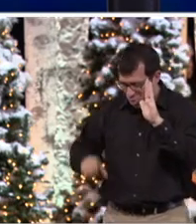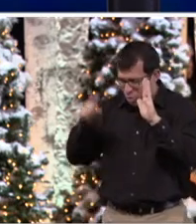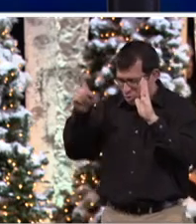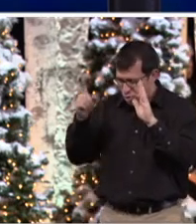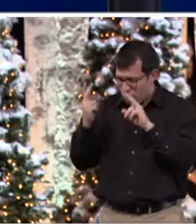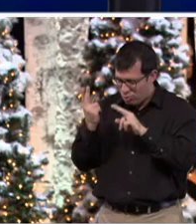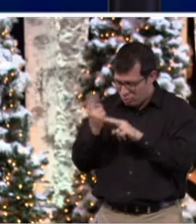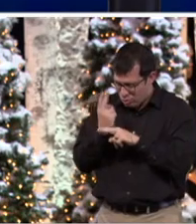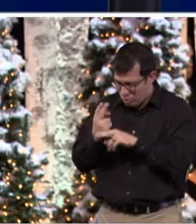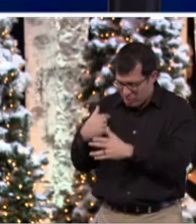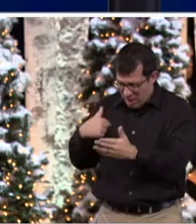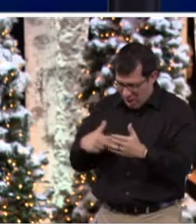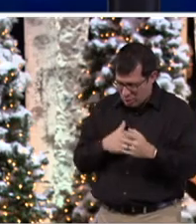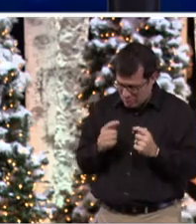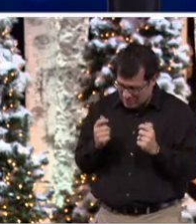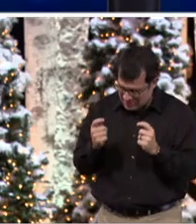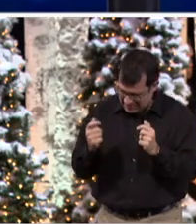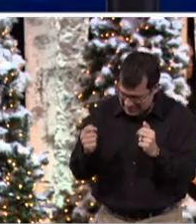speed up the task